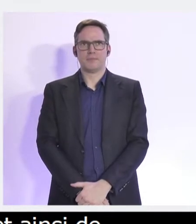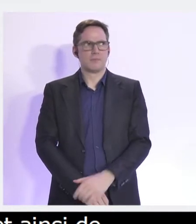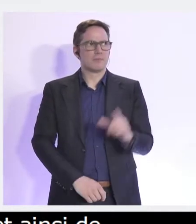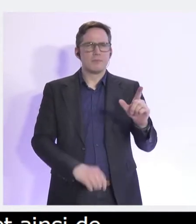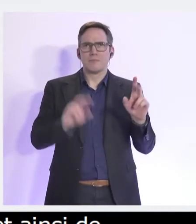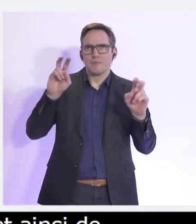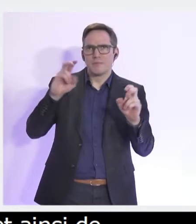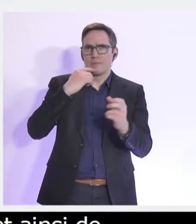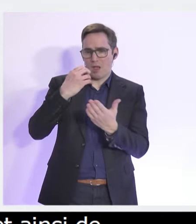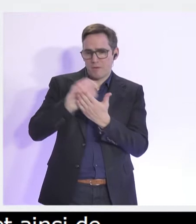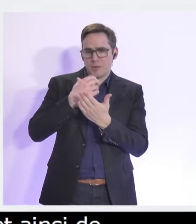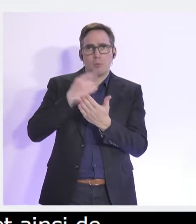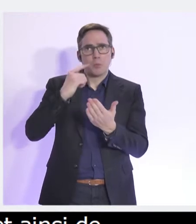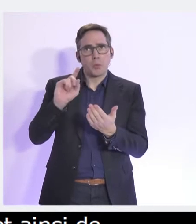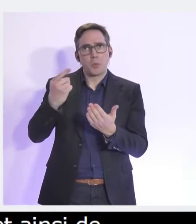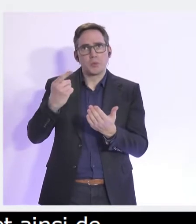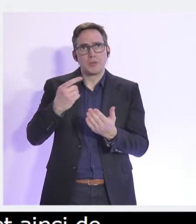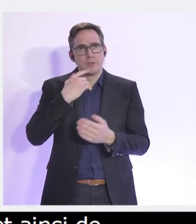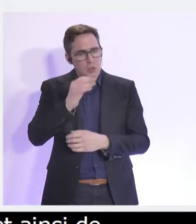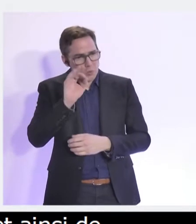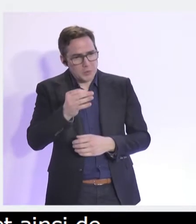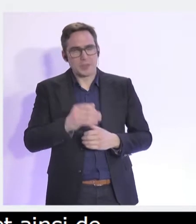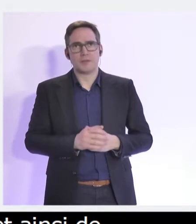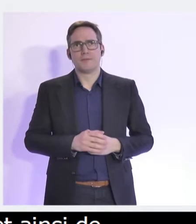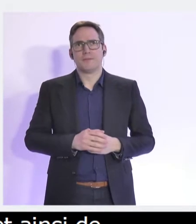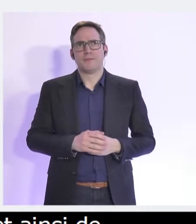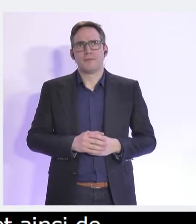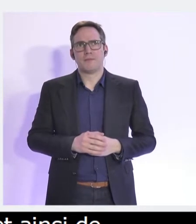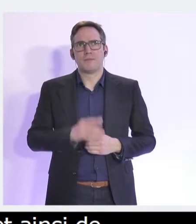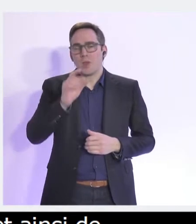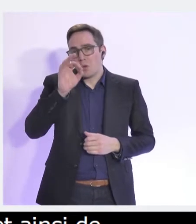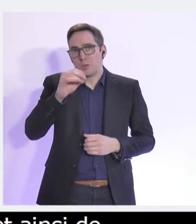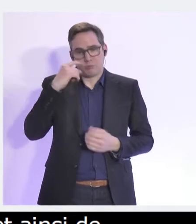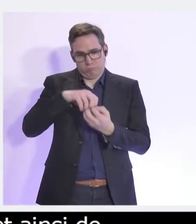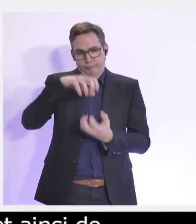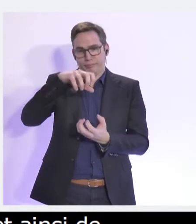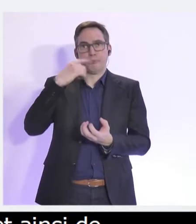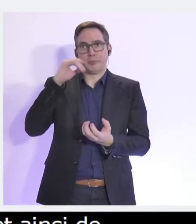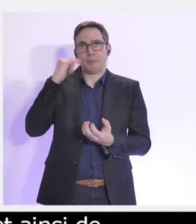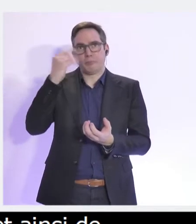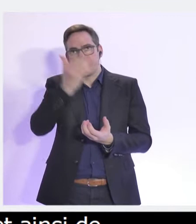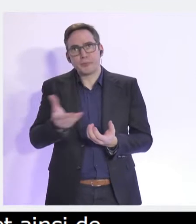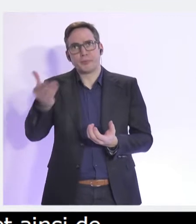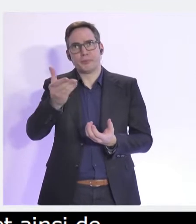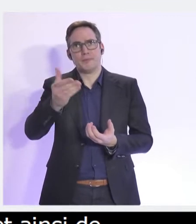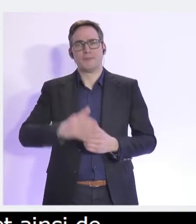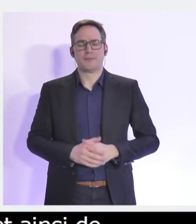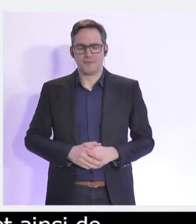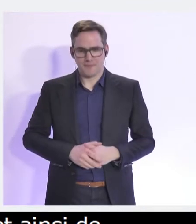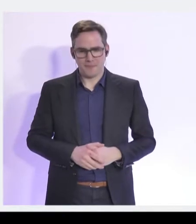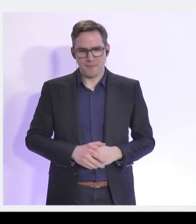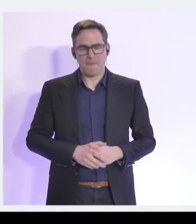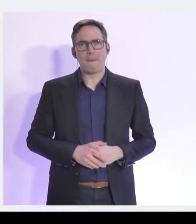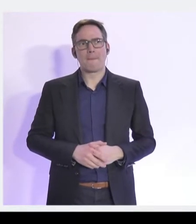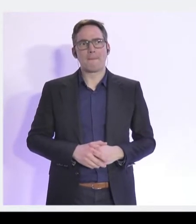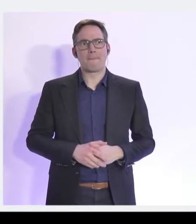Aux institutions. Yes, for the general public, for the institutions, open data. And I'd like to talk about something